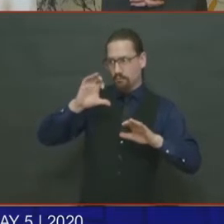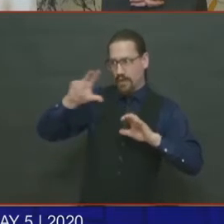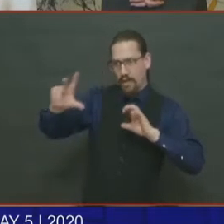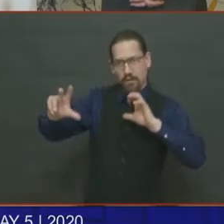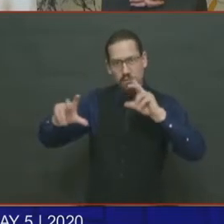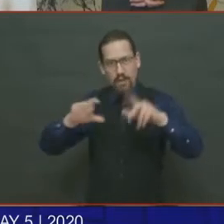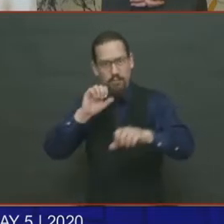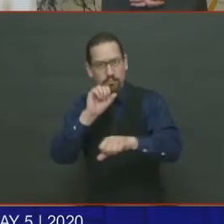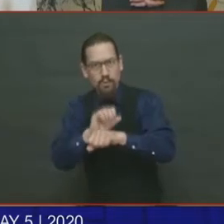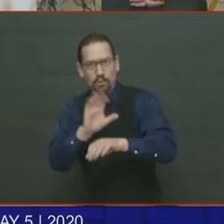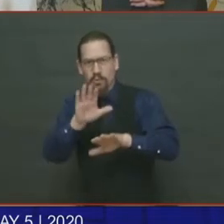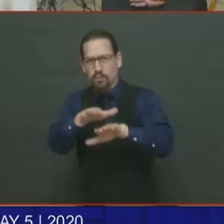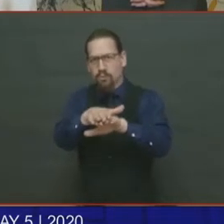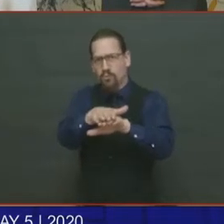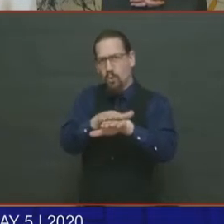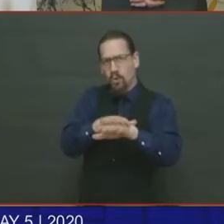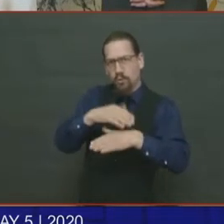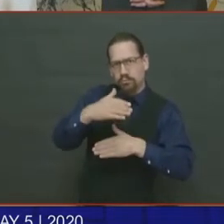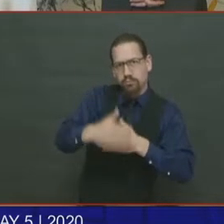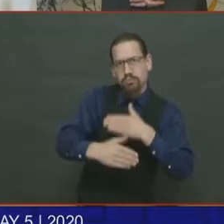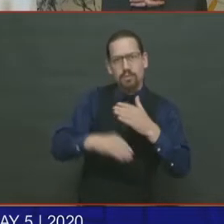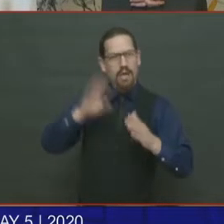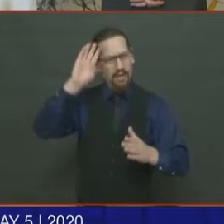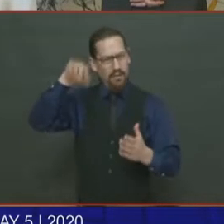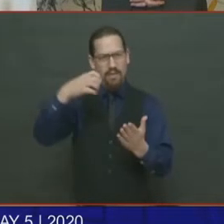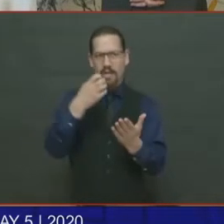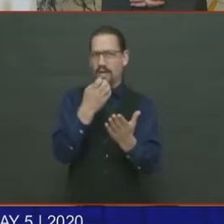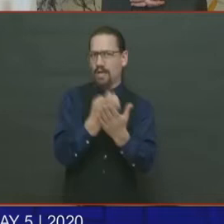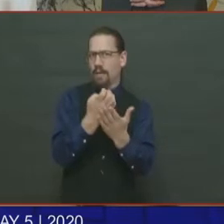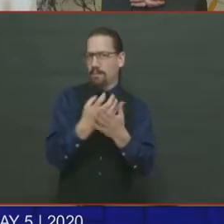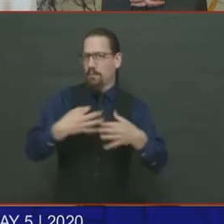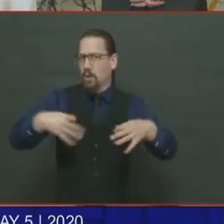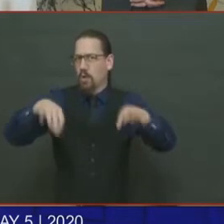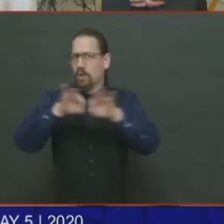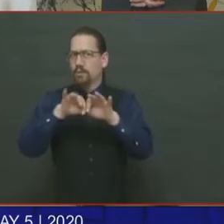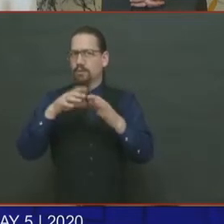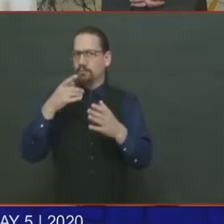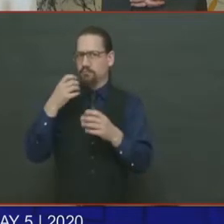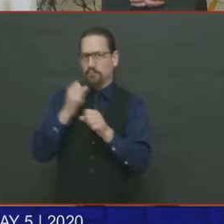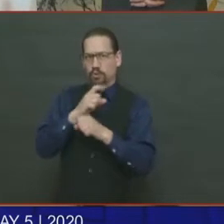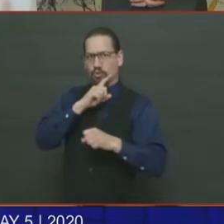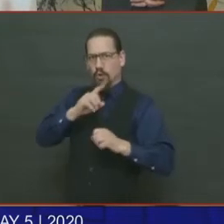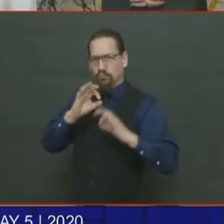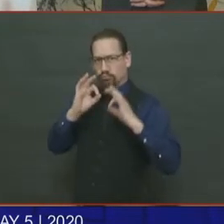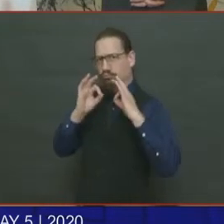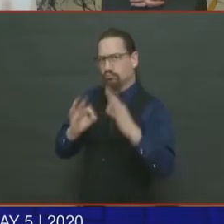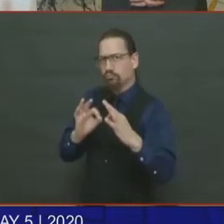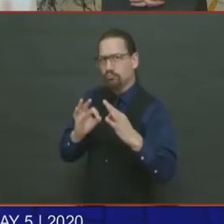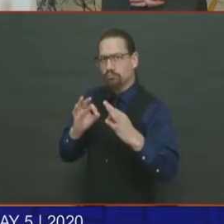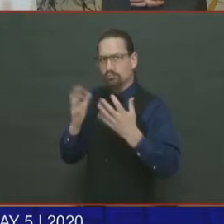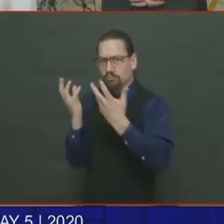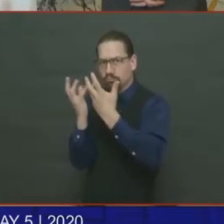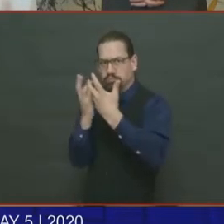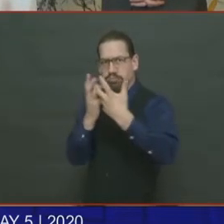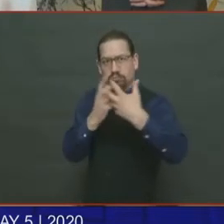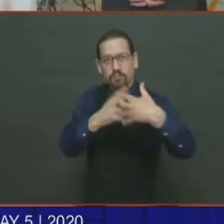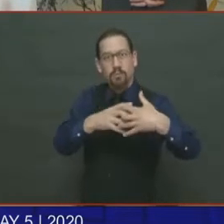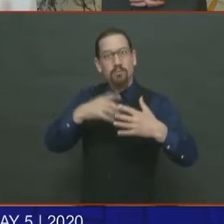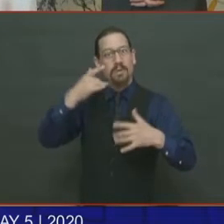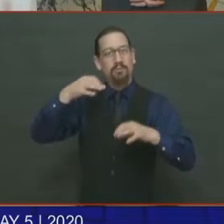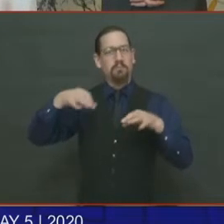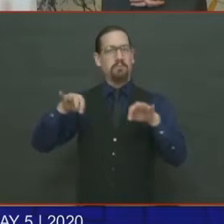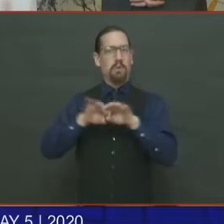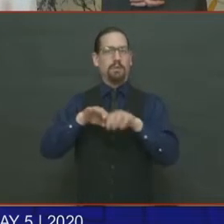even stronger than it was when we went into it. But it will take time, and it will require a lot of patience, flexibility, and frankly,